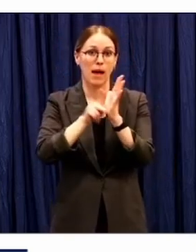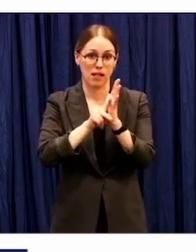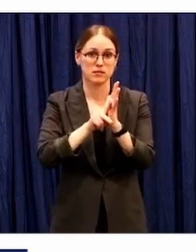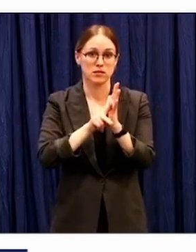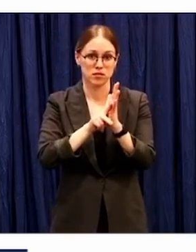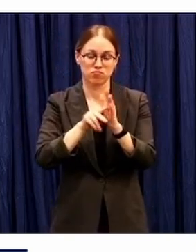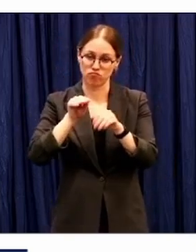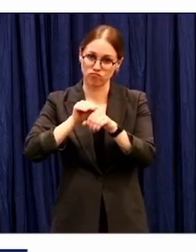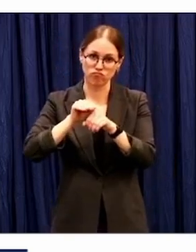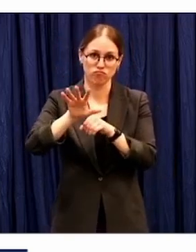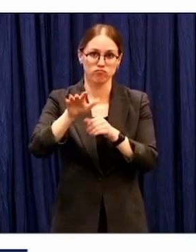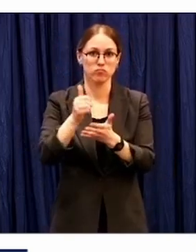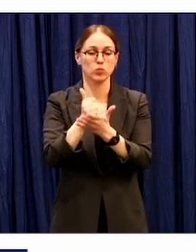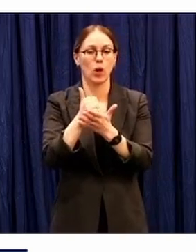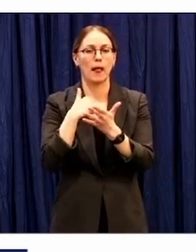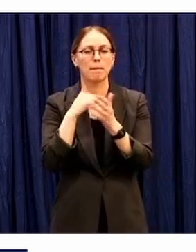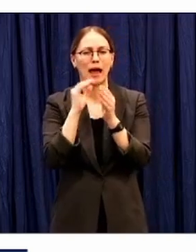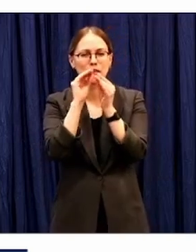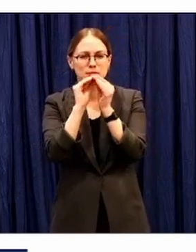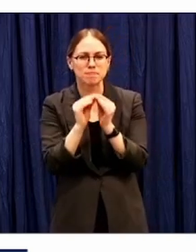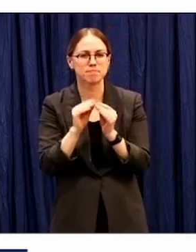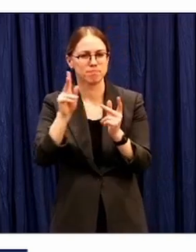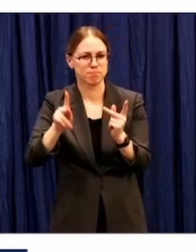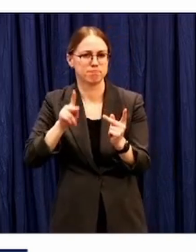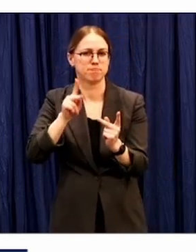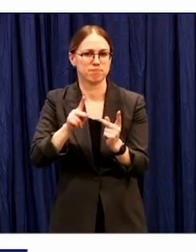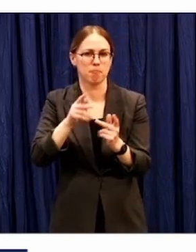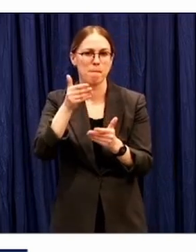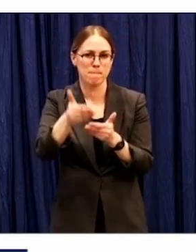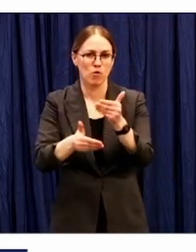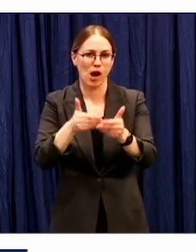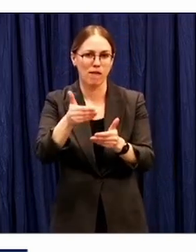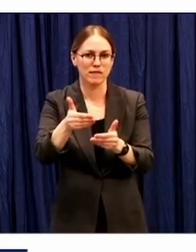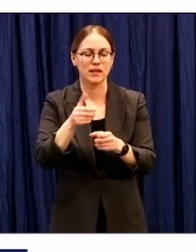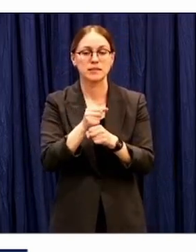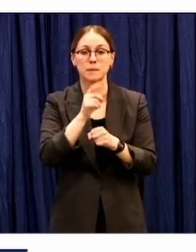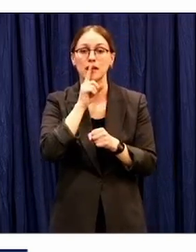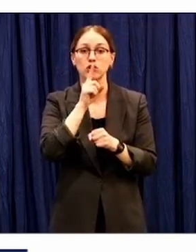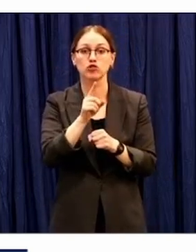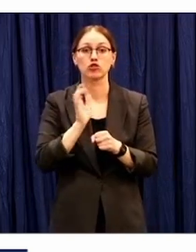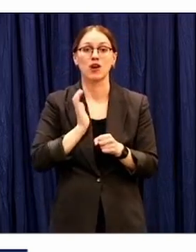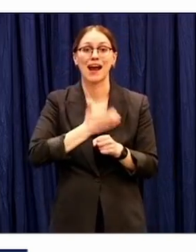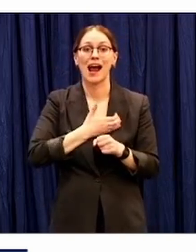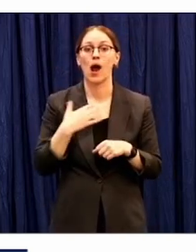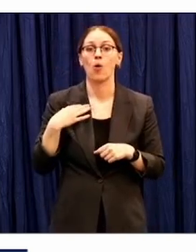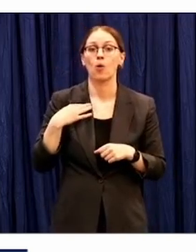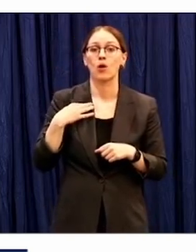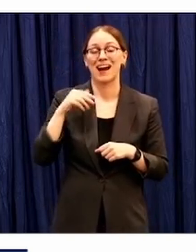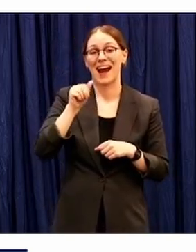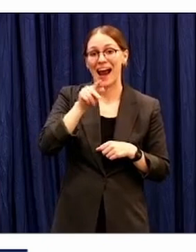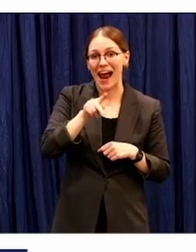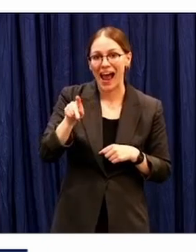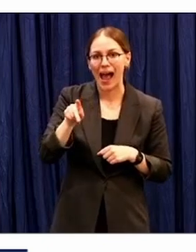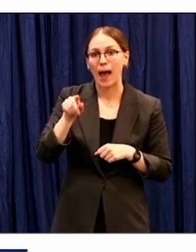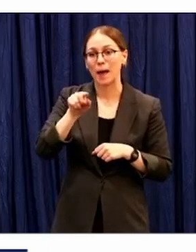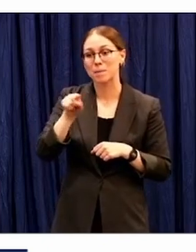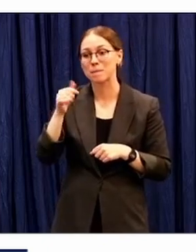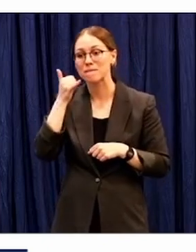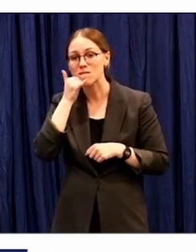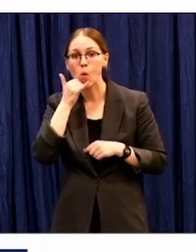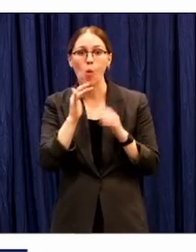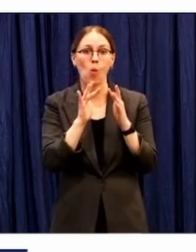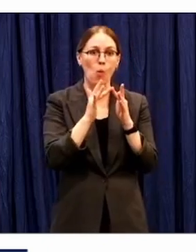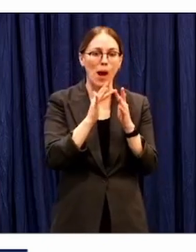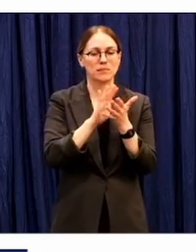us refine process and ensure that we are pushing our applications to compliance. The